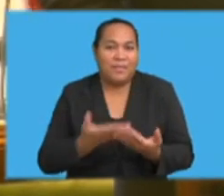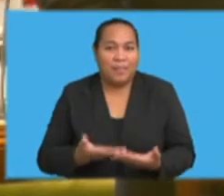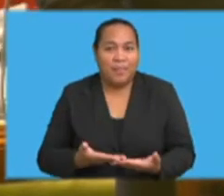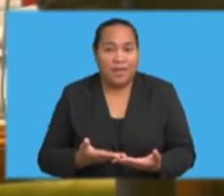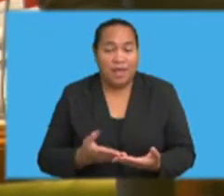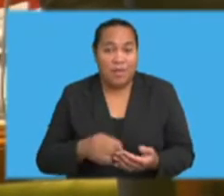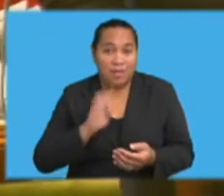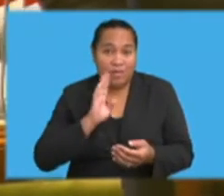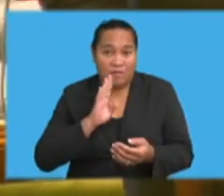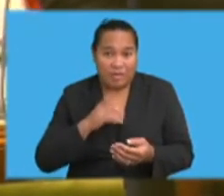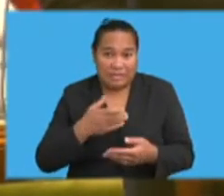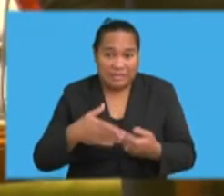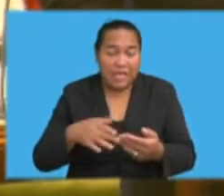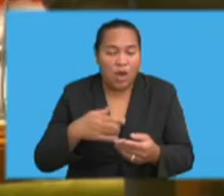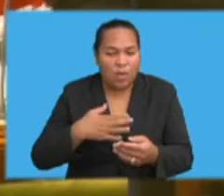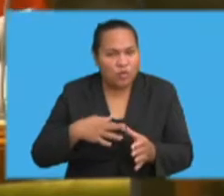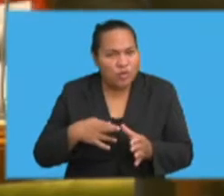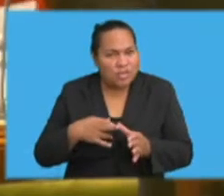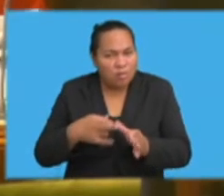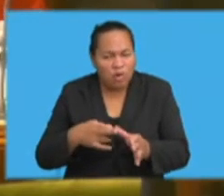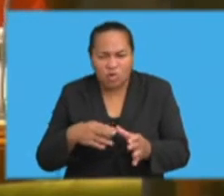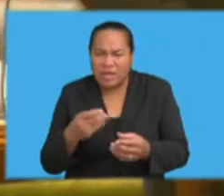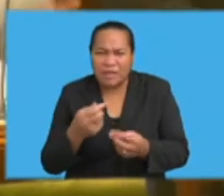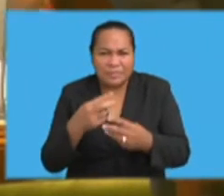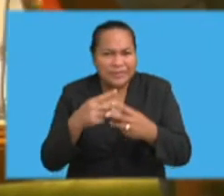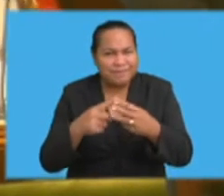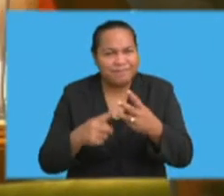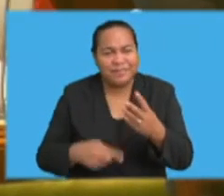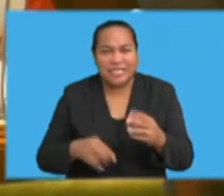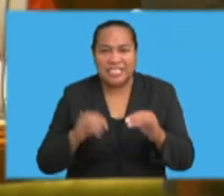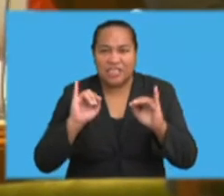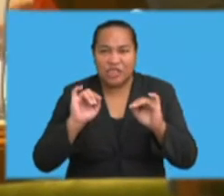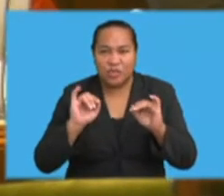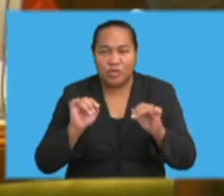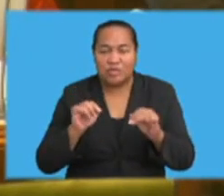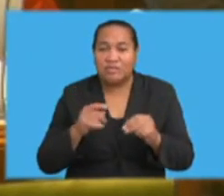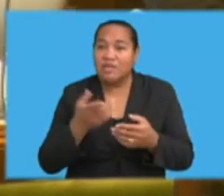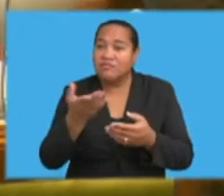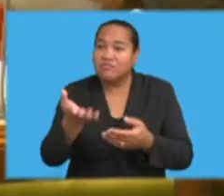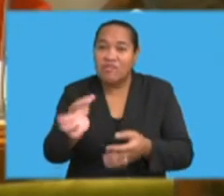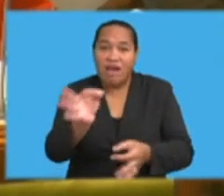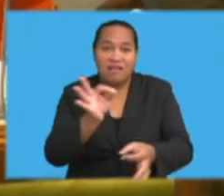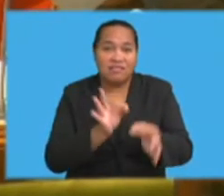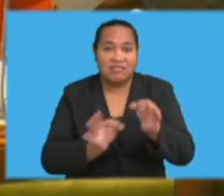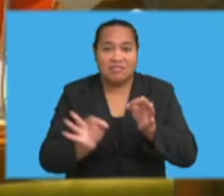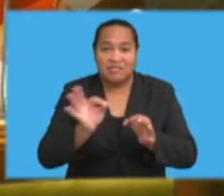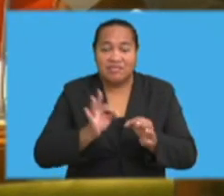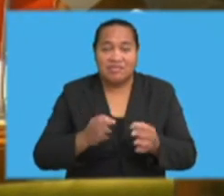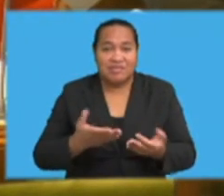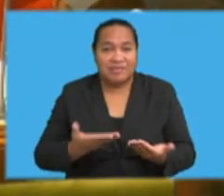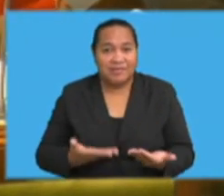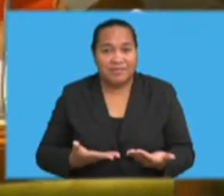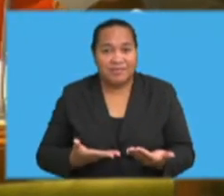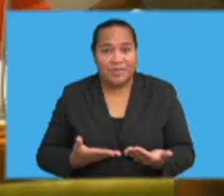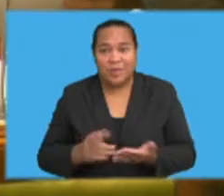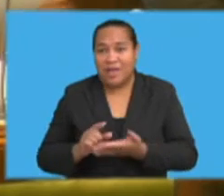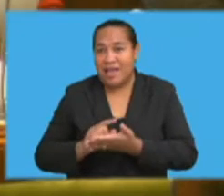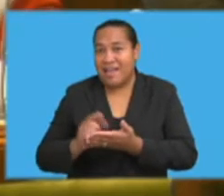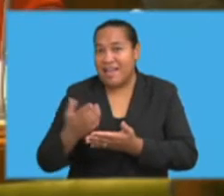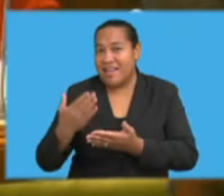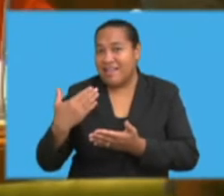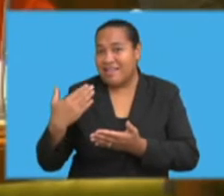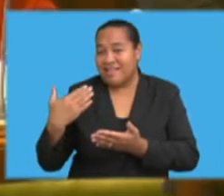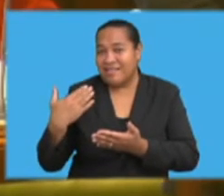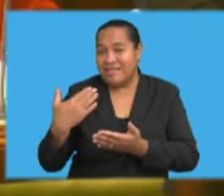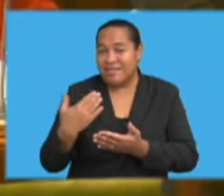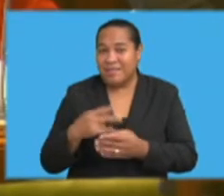to respond to a couple of issues that were raised by the other side of the House in an earlier parliamentary session before this